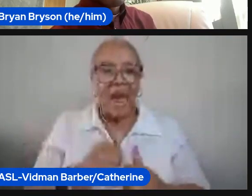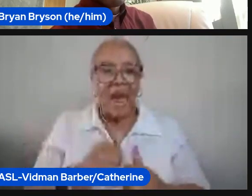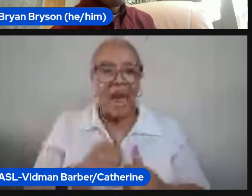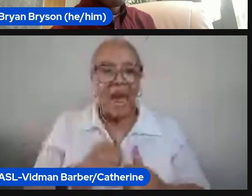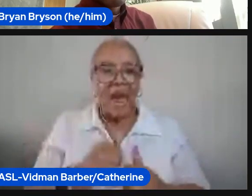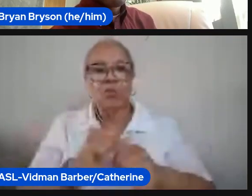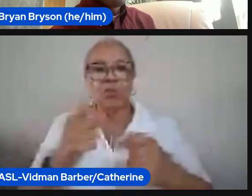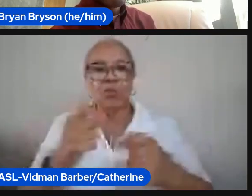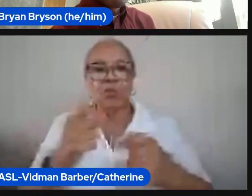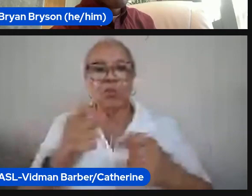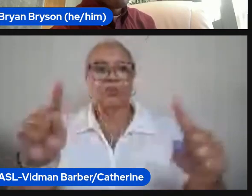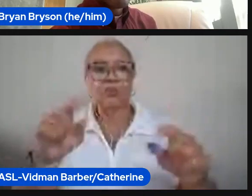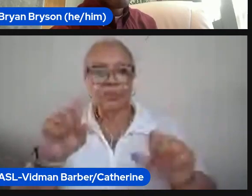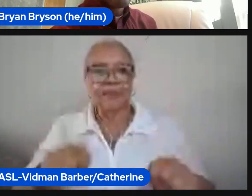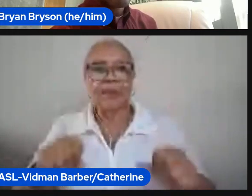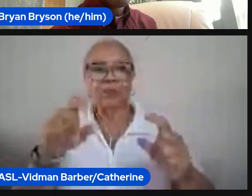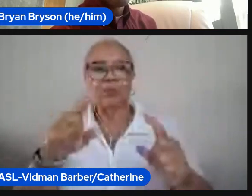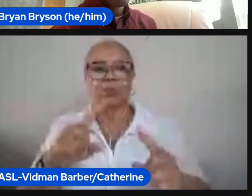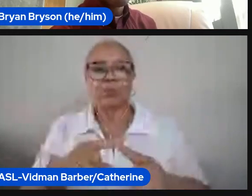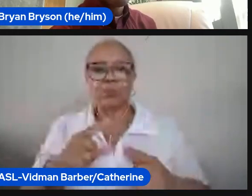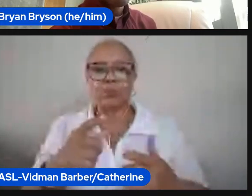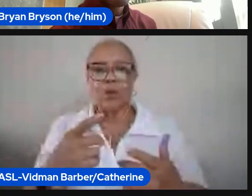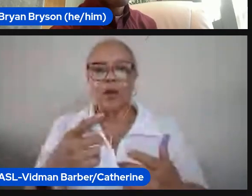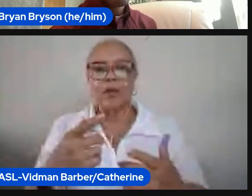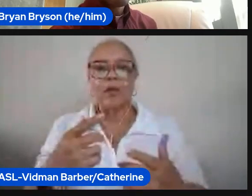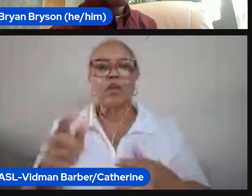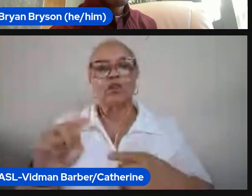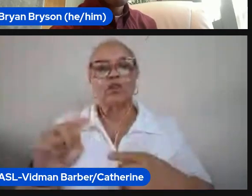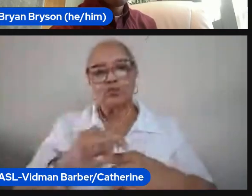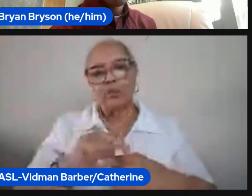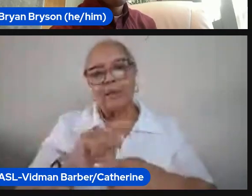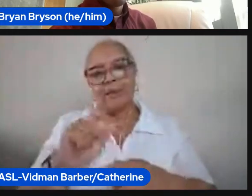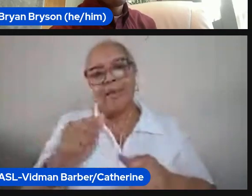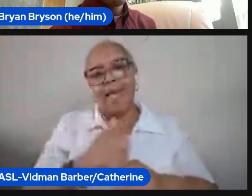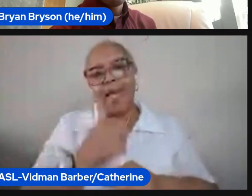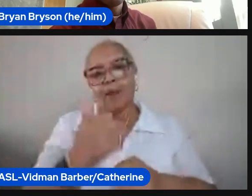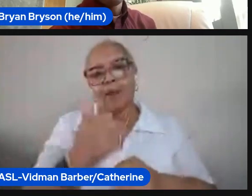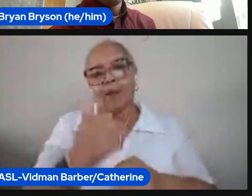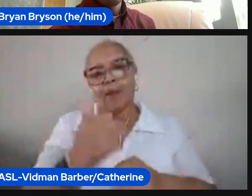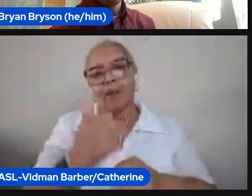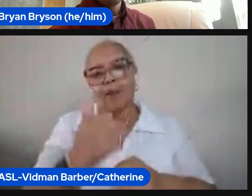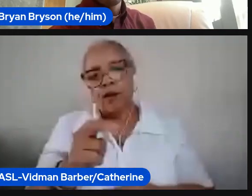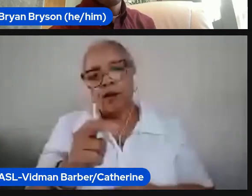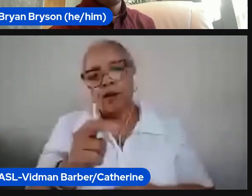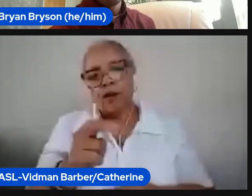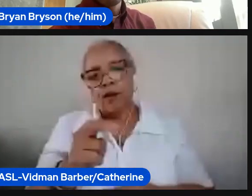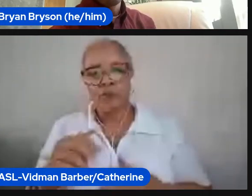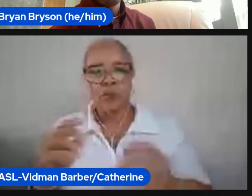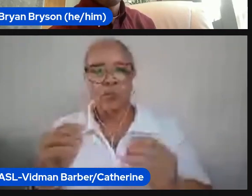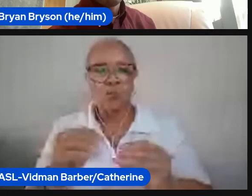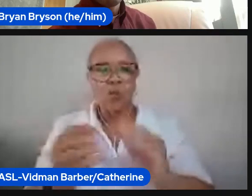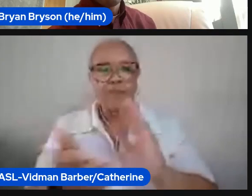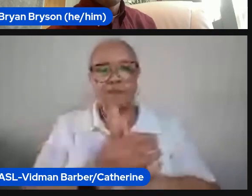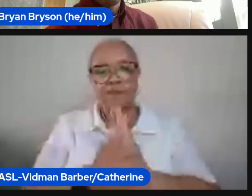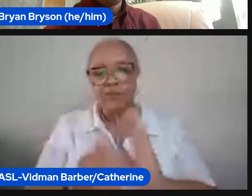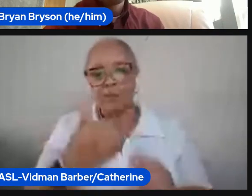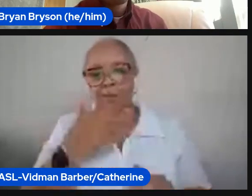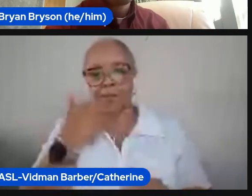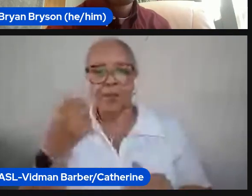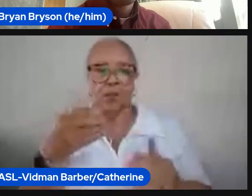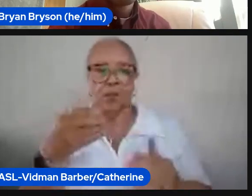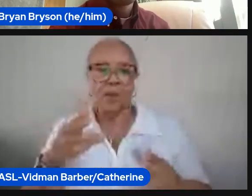order to be able to train algorithms in a more efficient and better way as well